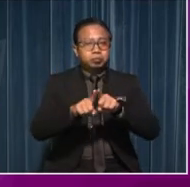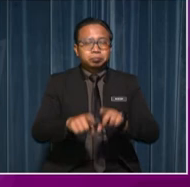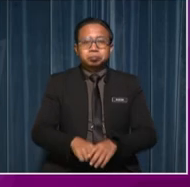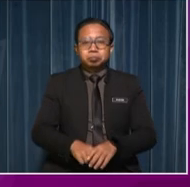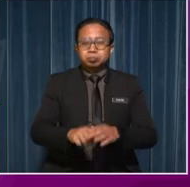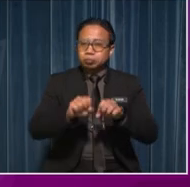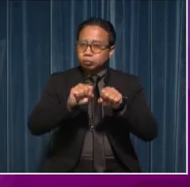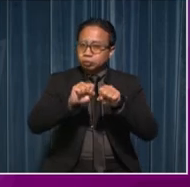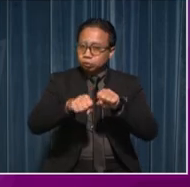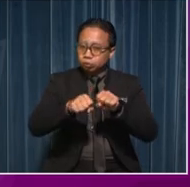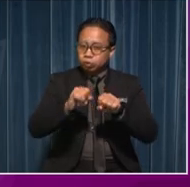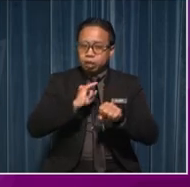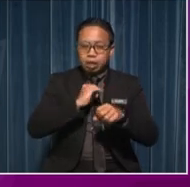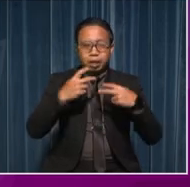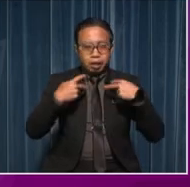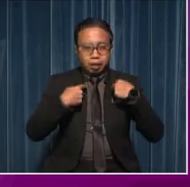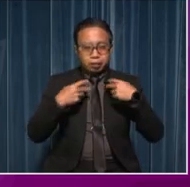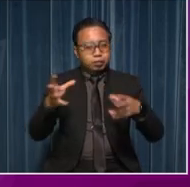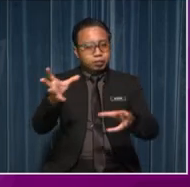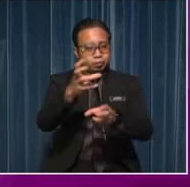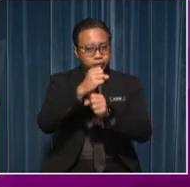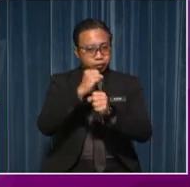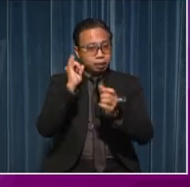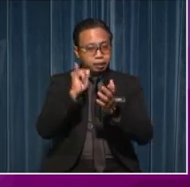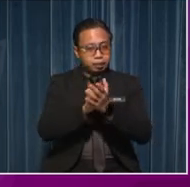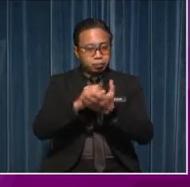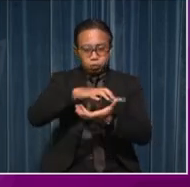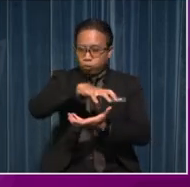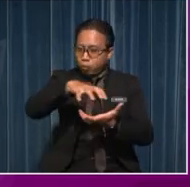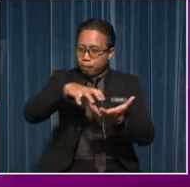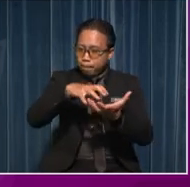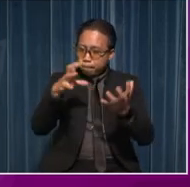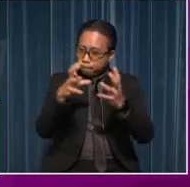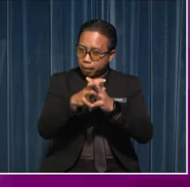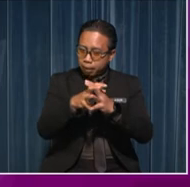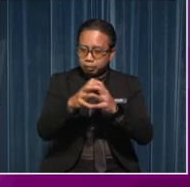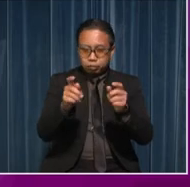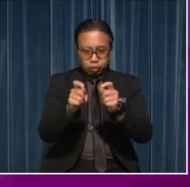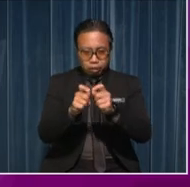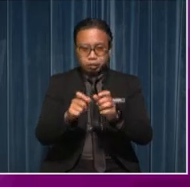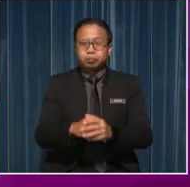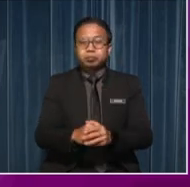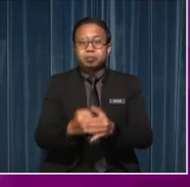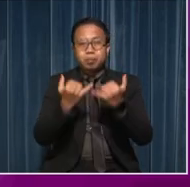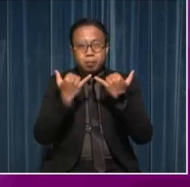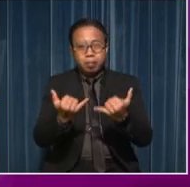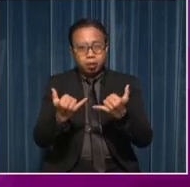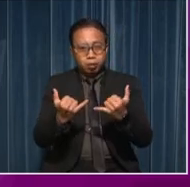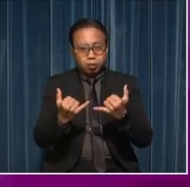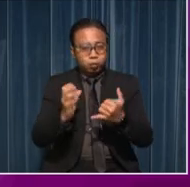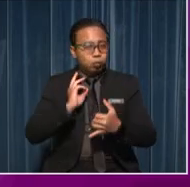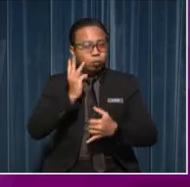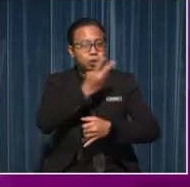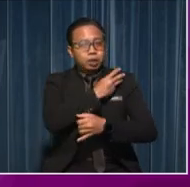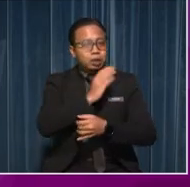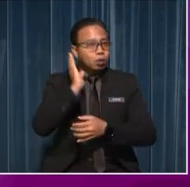So, I have simplified it by combining them together. Now, we will